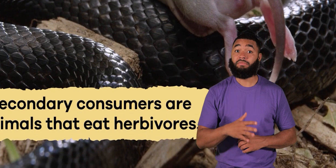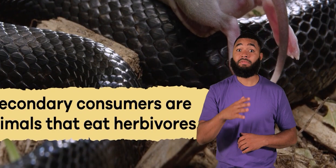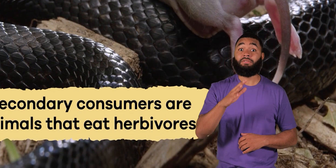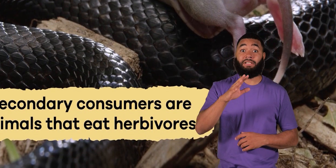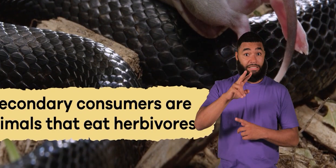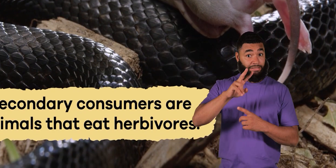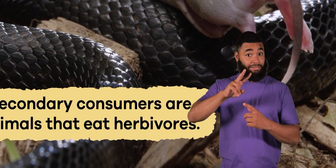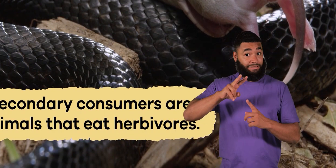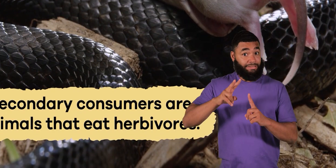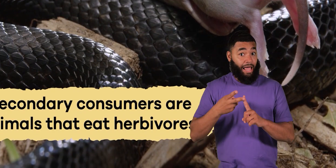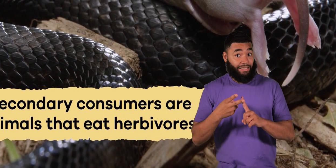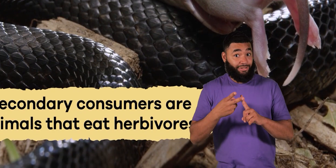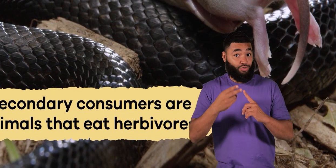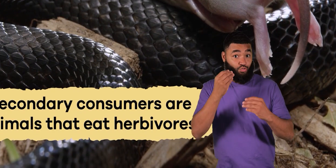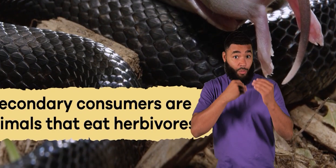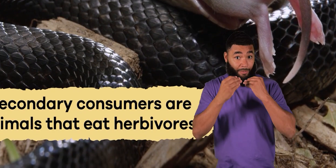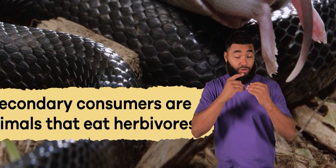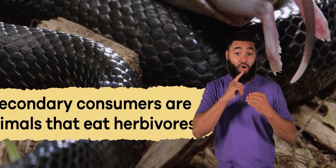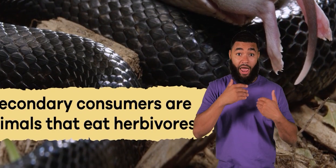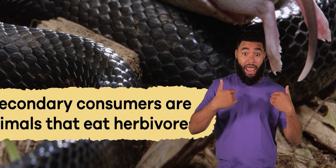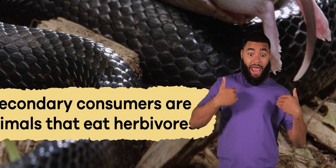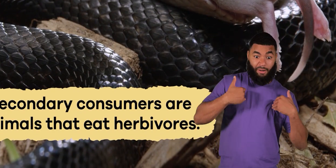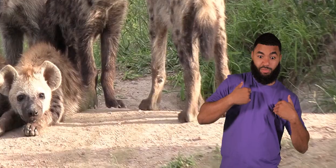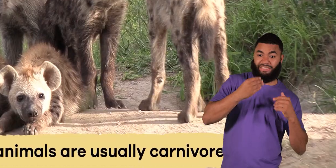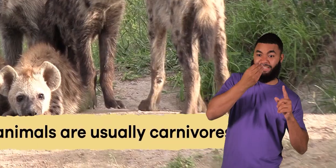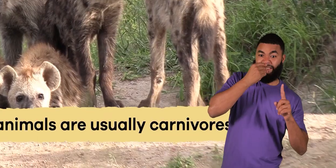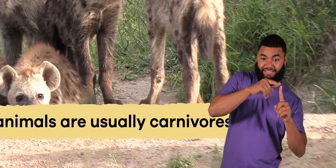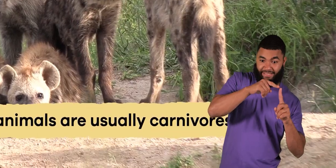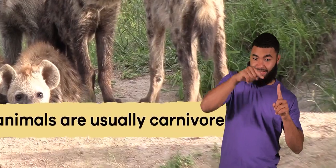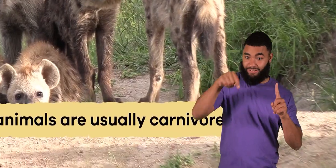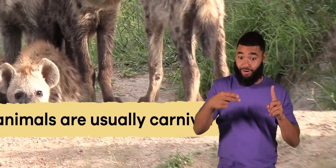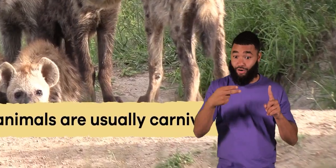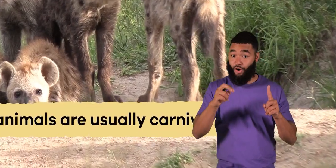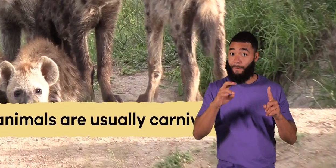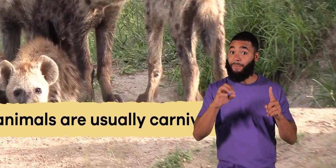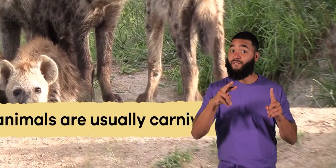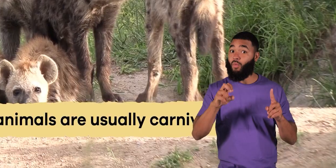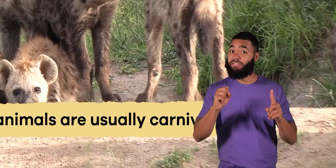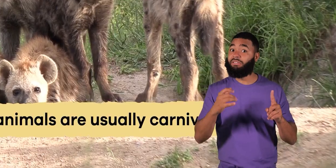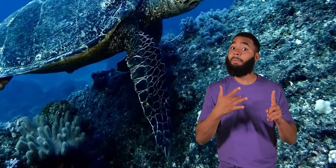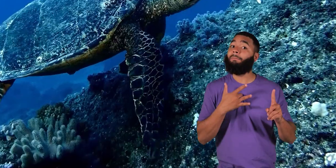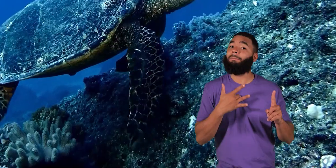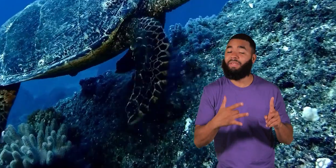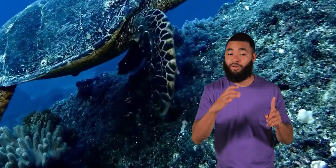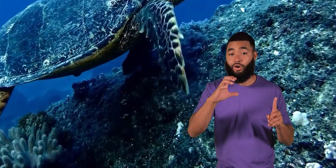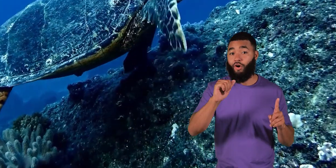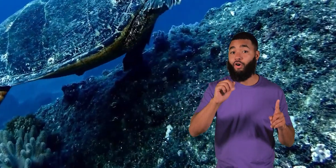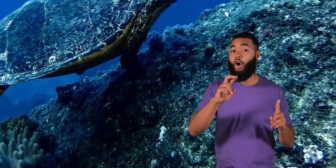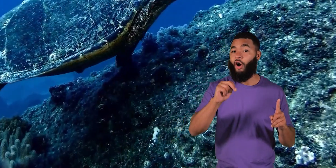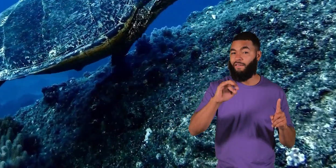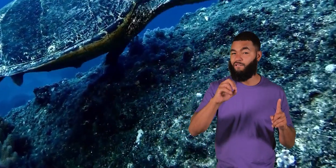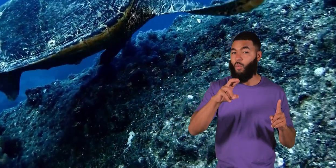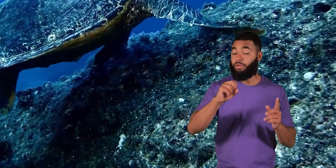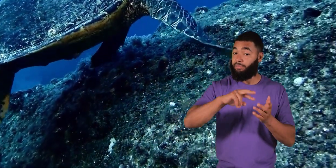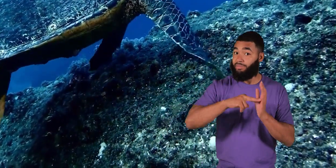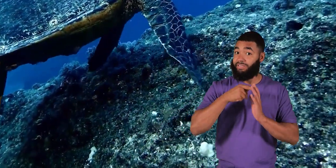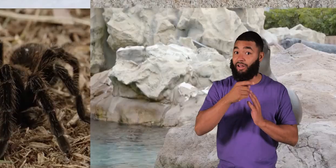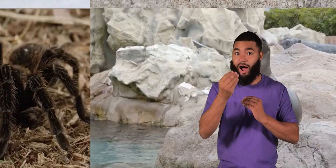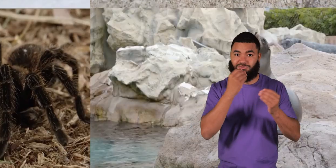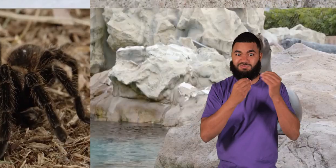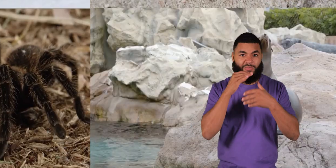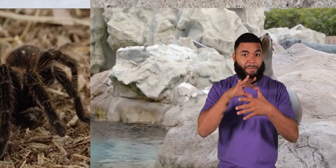Secondary consumers are animals that eat herbivores. These animals are usually carnivores, which means they are meat-eaters.